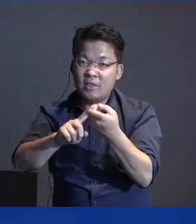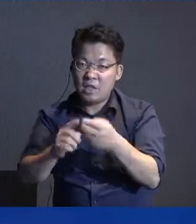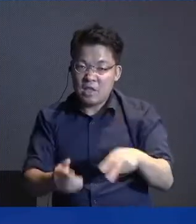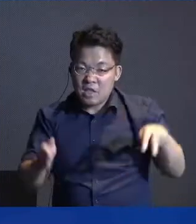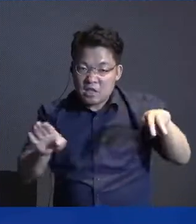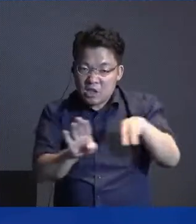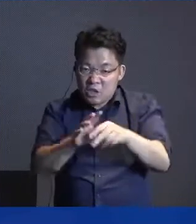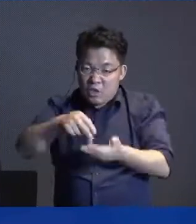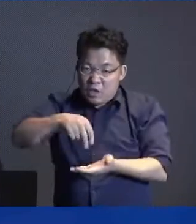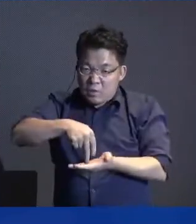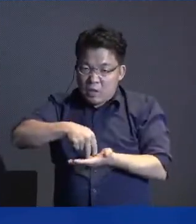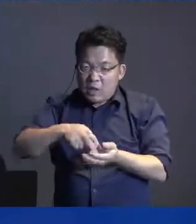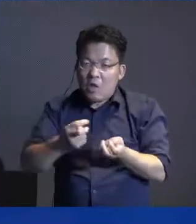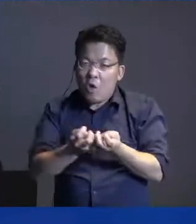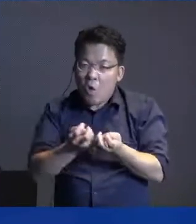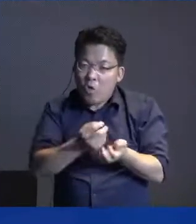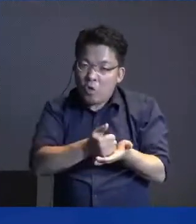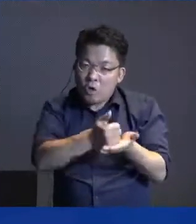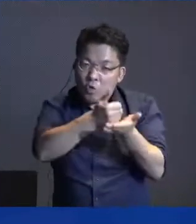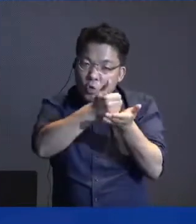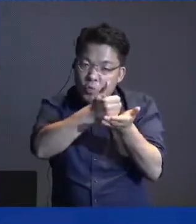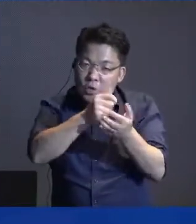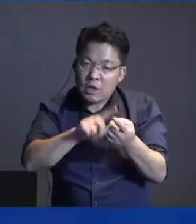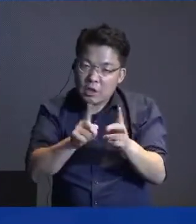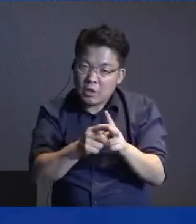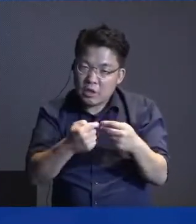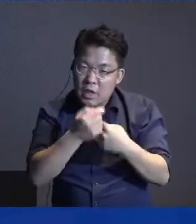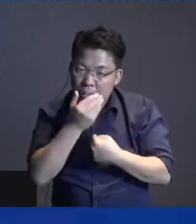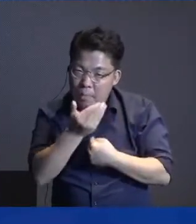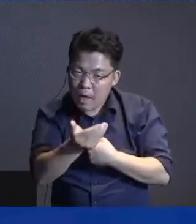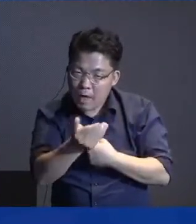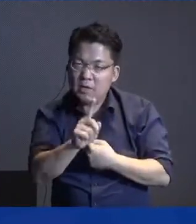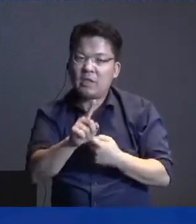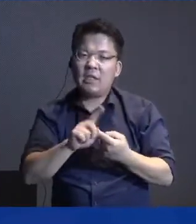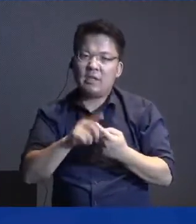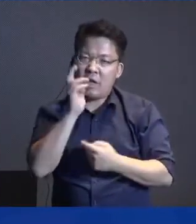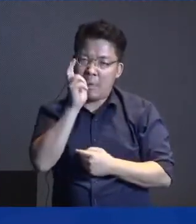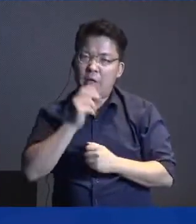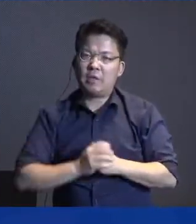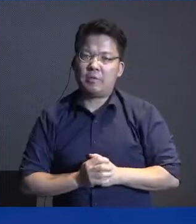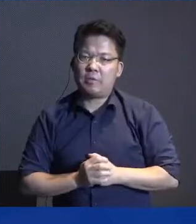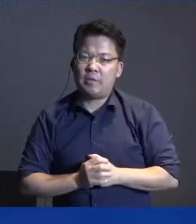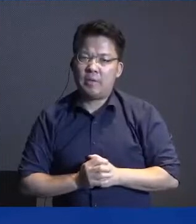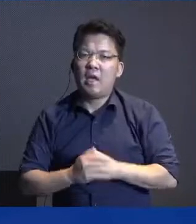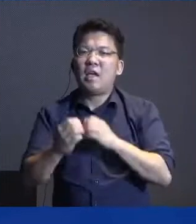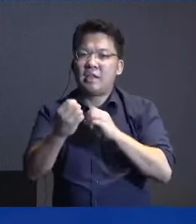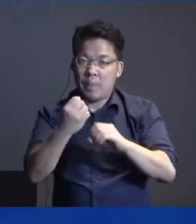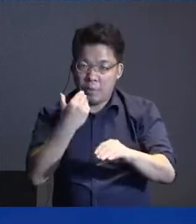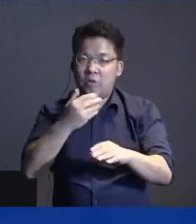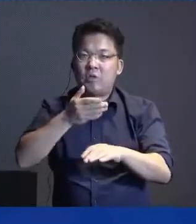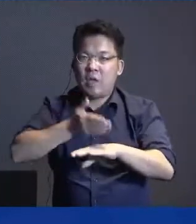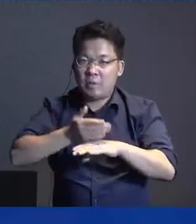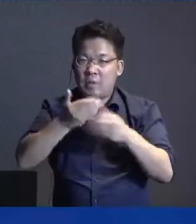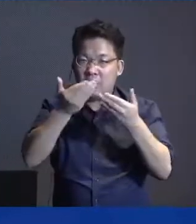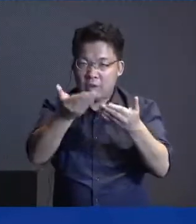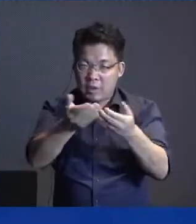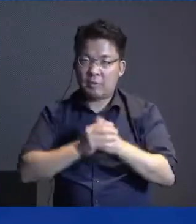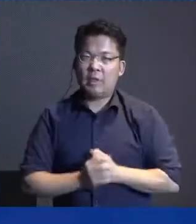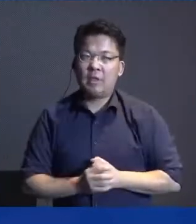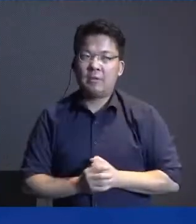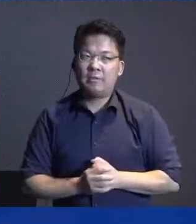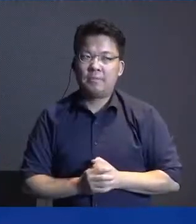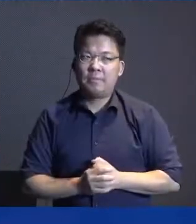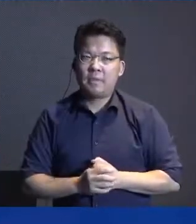your excellent answers. So with that, thank you, Dr. Banerjee, for the wonderful